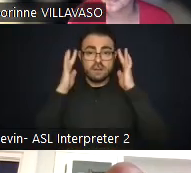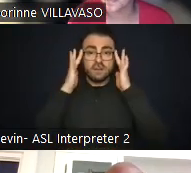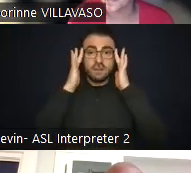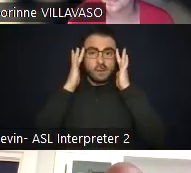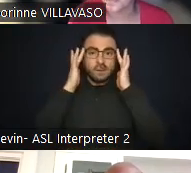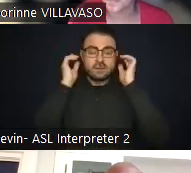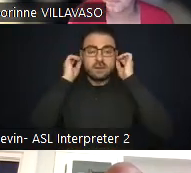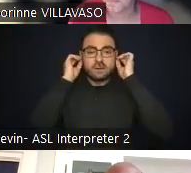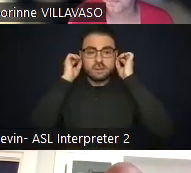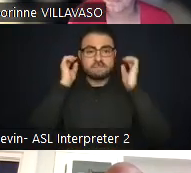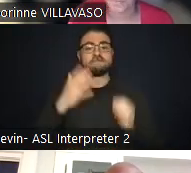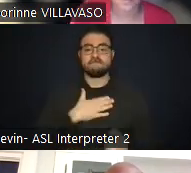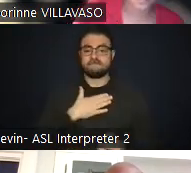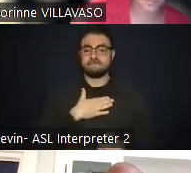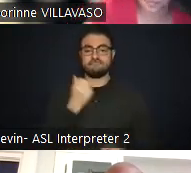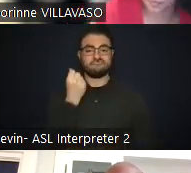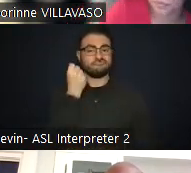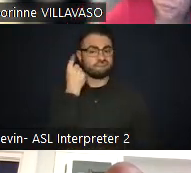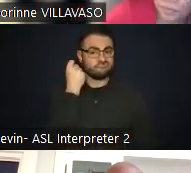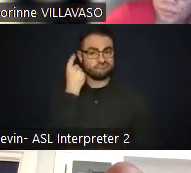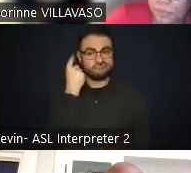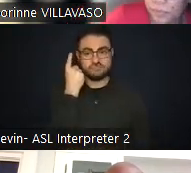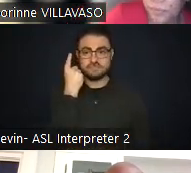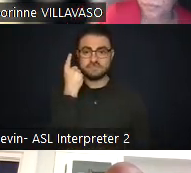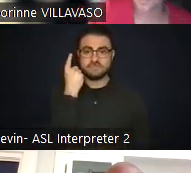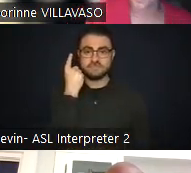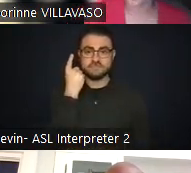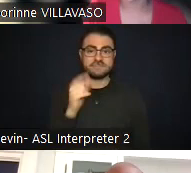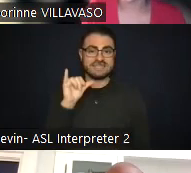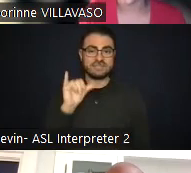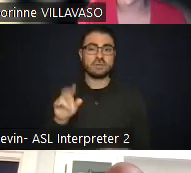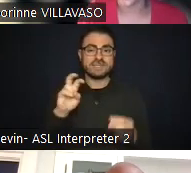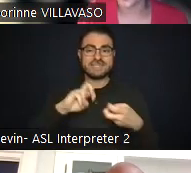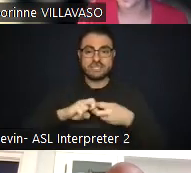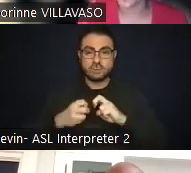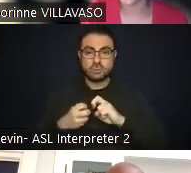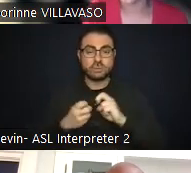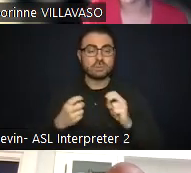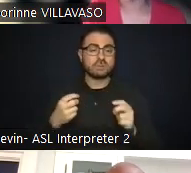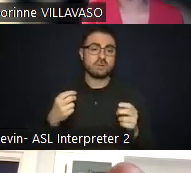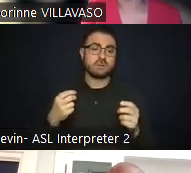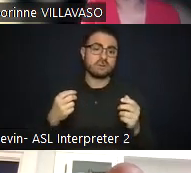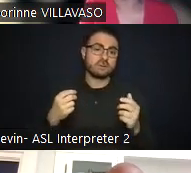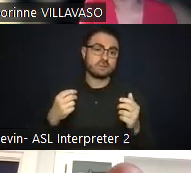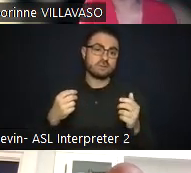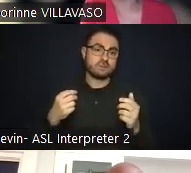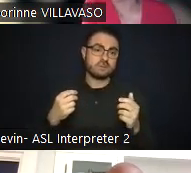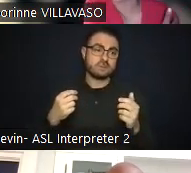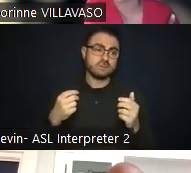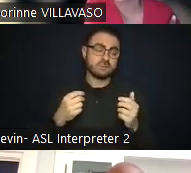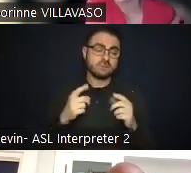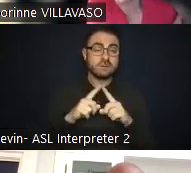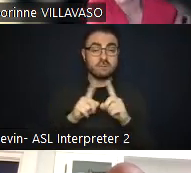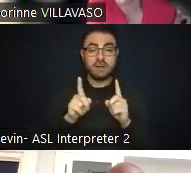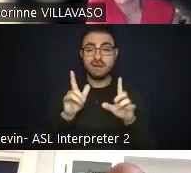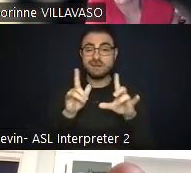I do understand the whole issues where we have the unknowns, but at the